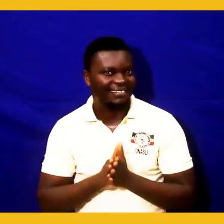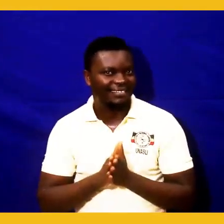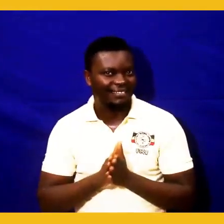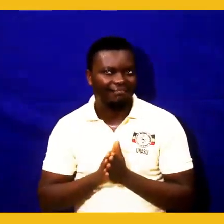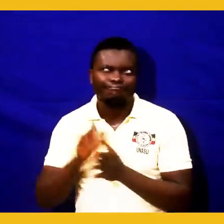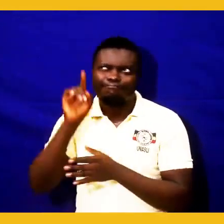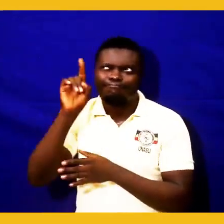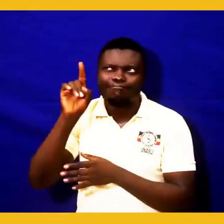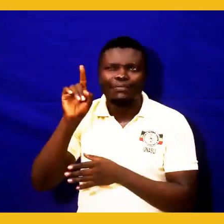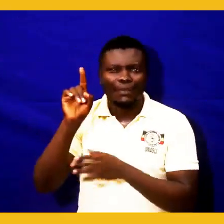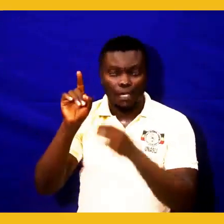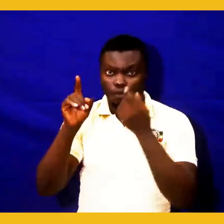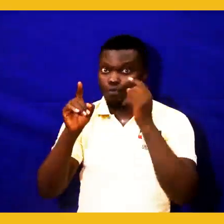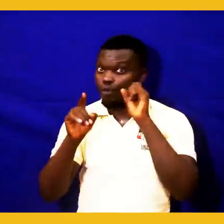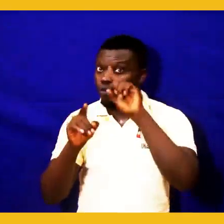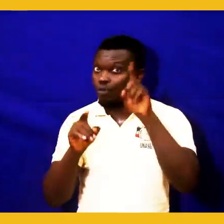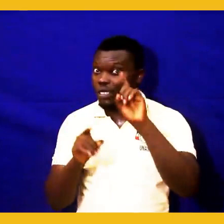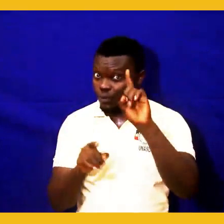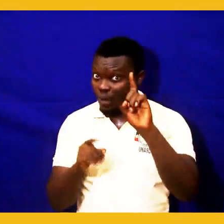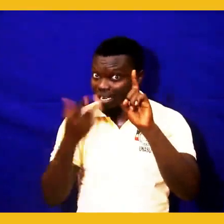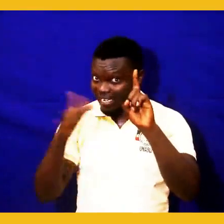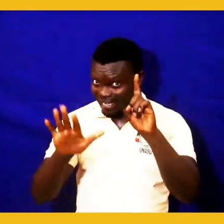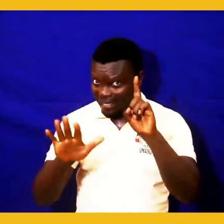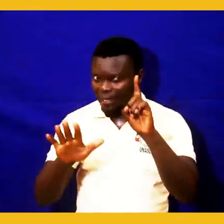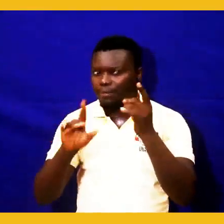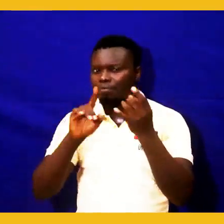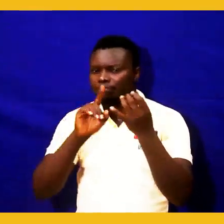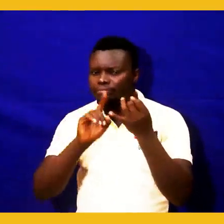to the exercise.